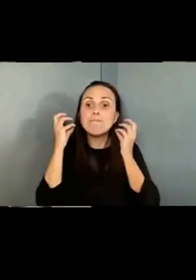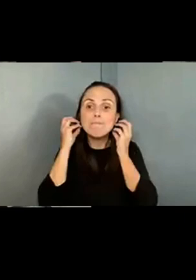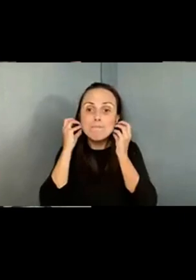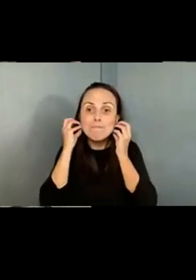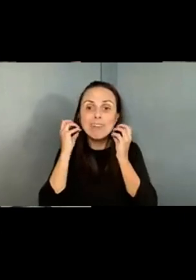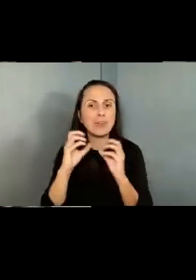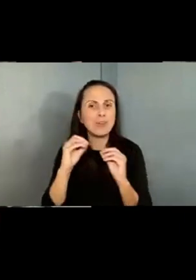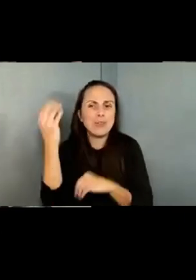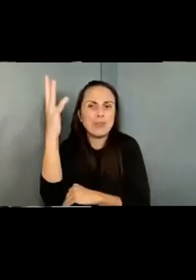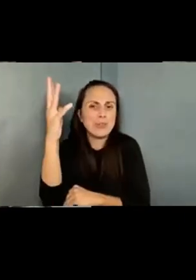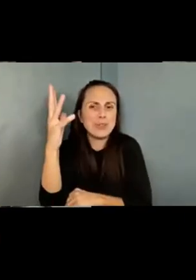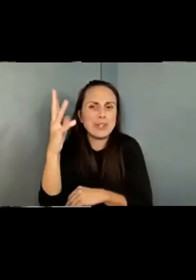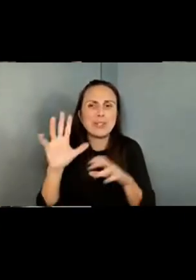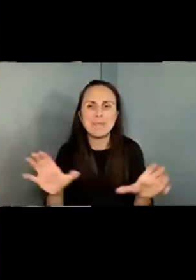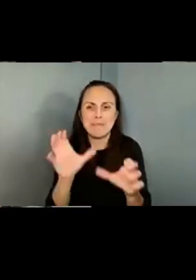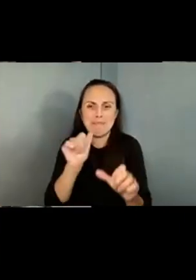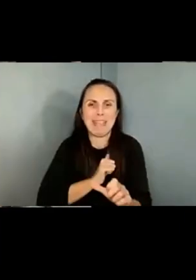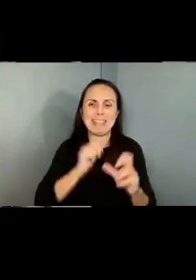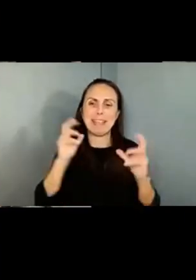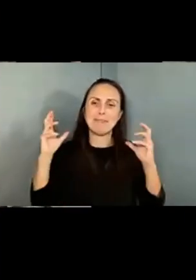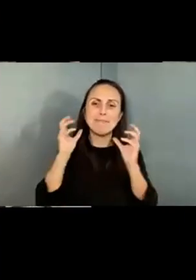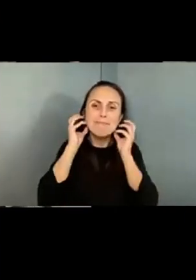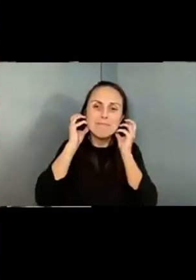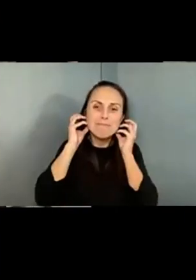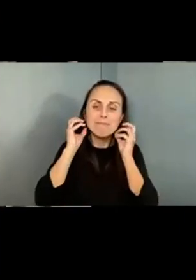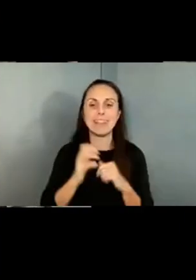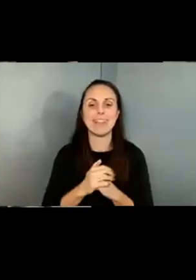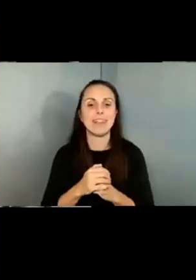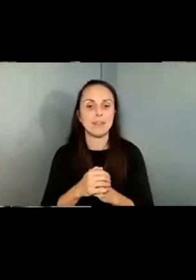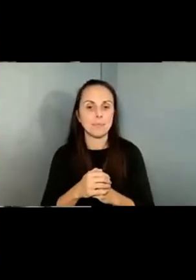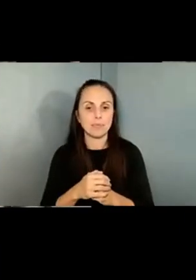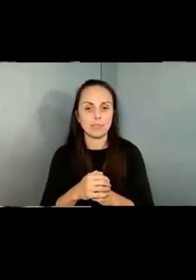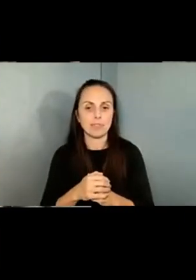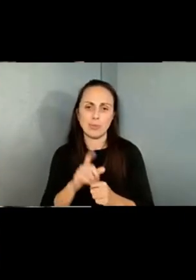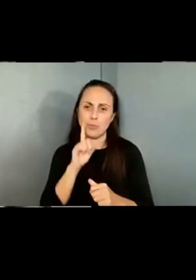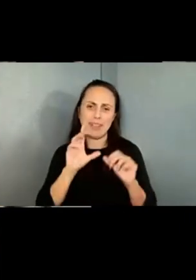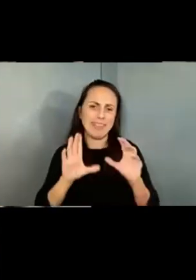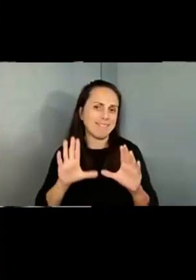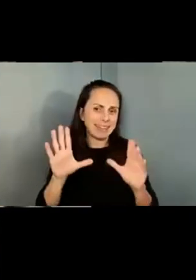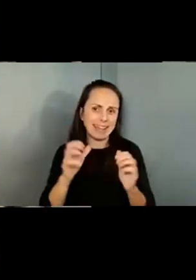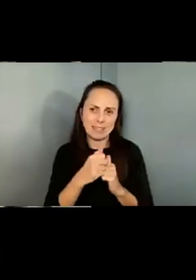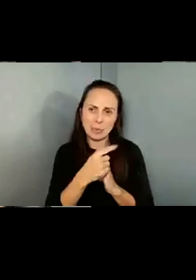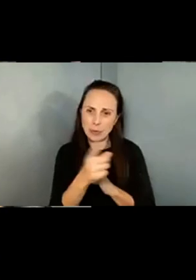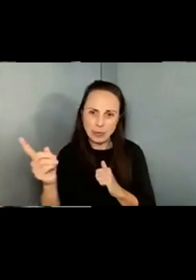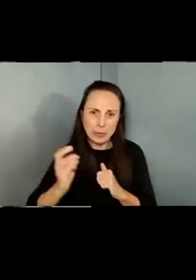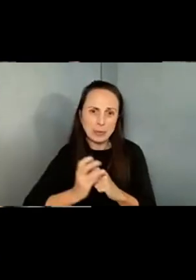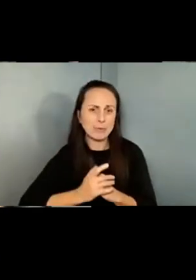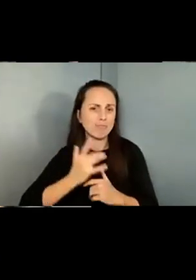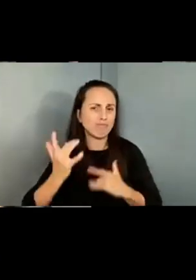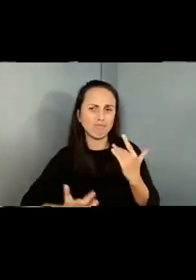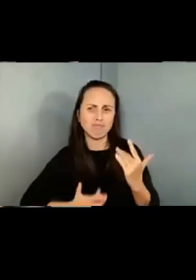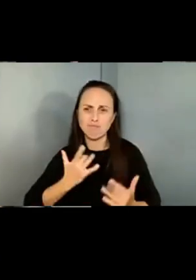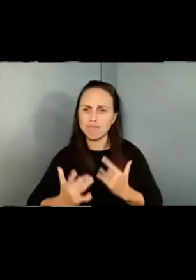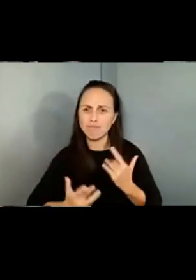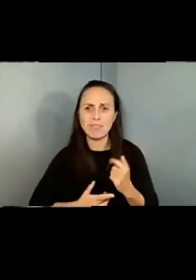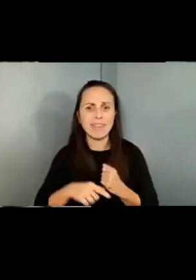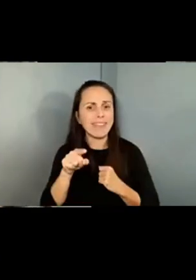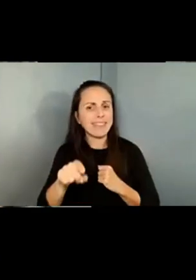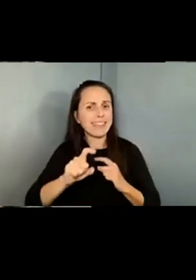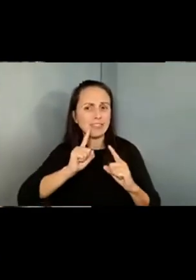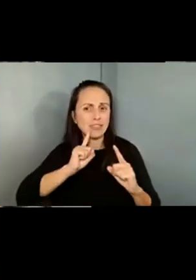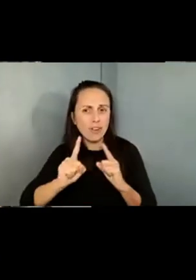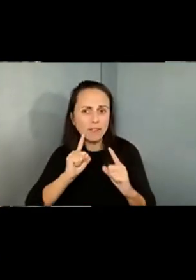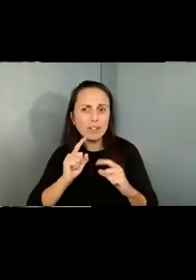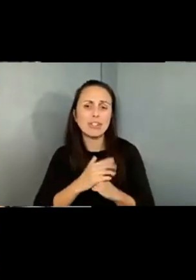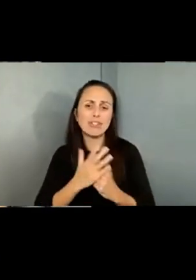ornament earrings because I don't have a tree, so I decorate myself. It is fantastic to be with you all today. I'm so excited